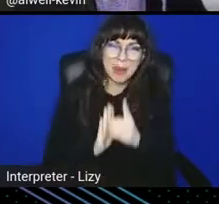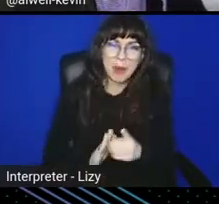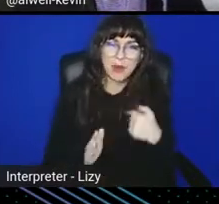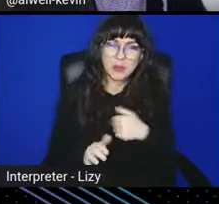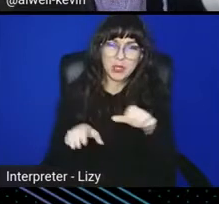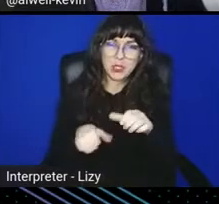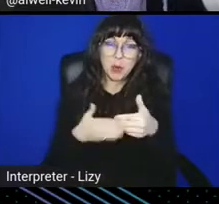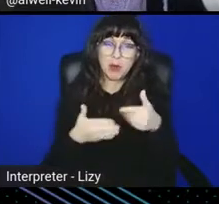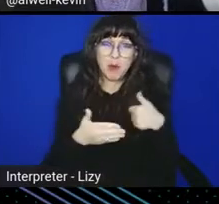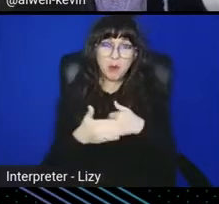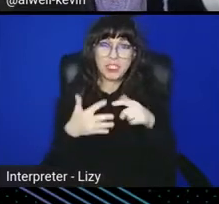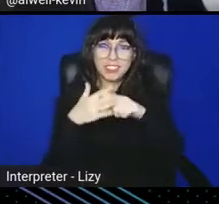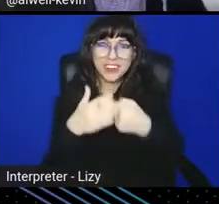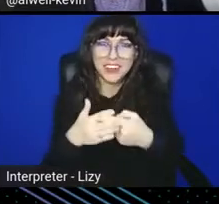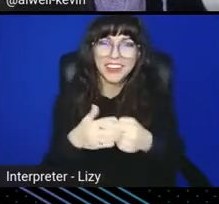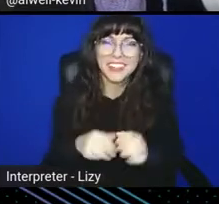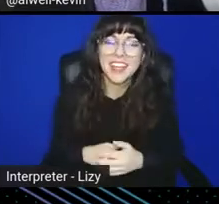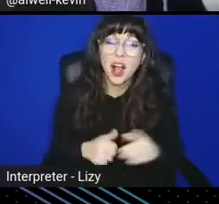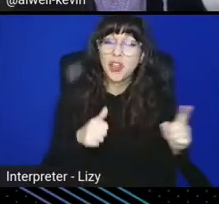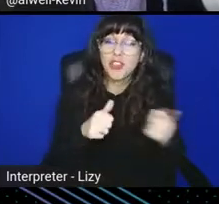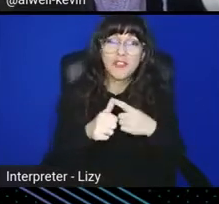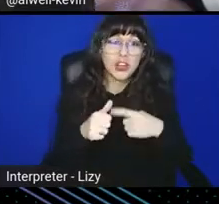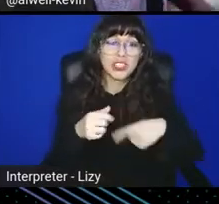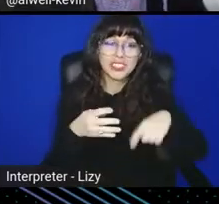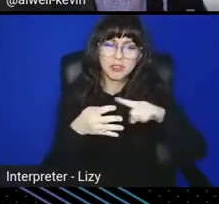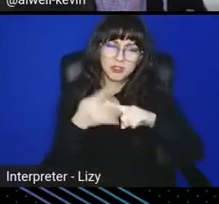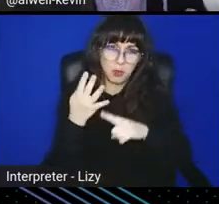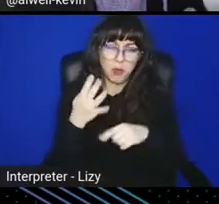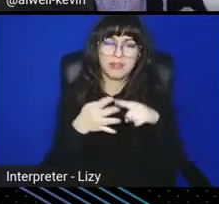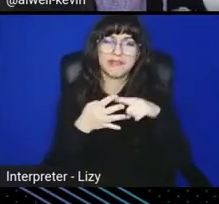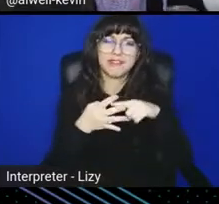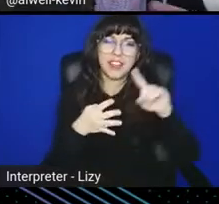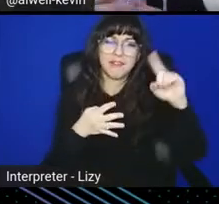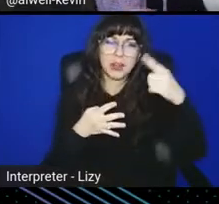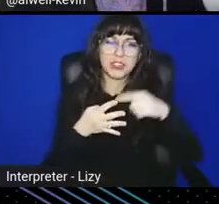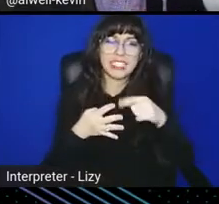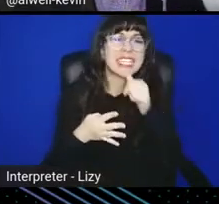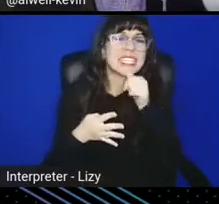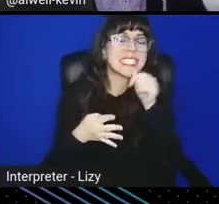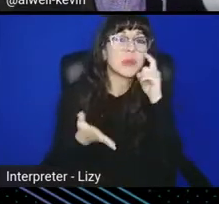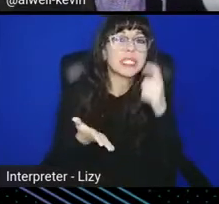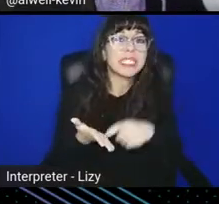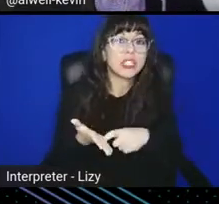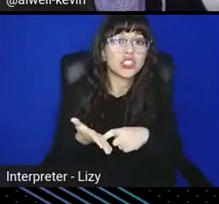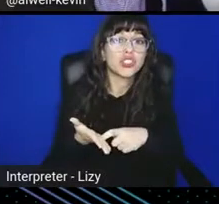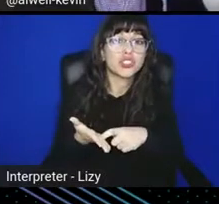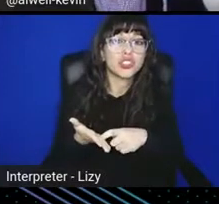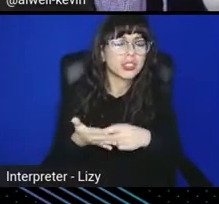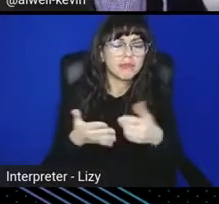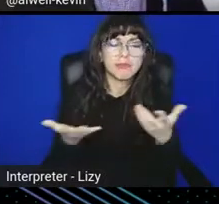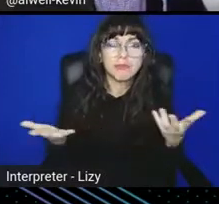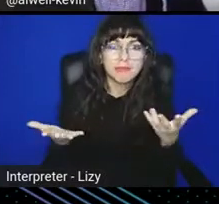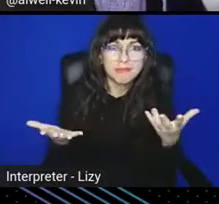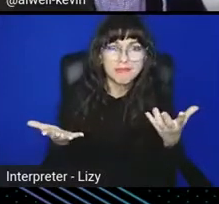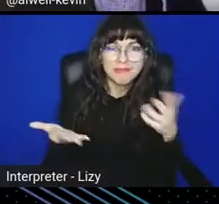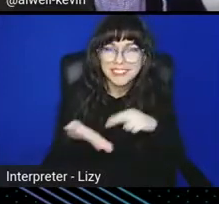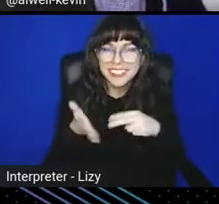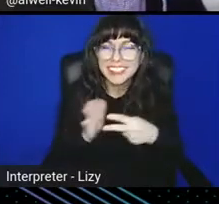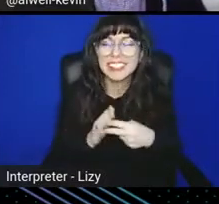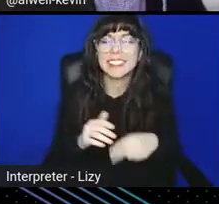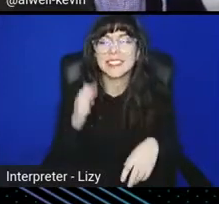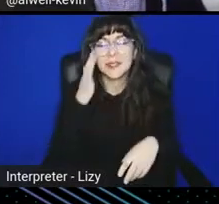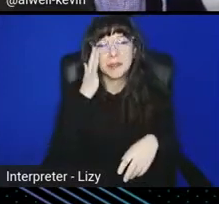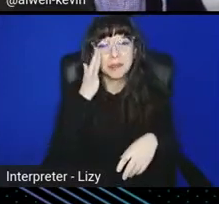them. And so the first demo is for secret detection. And so basically This is the workflow I